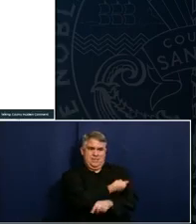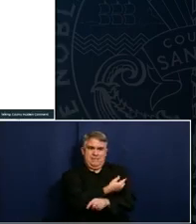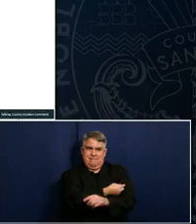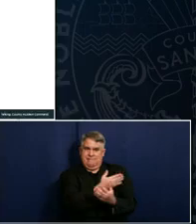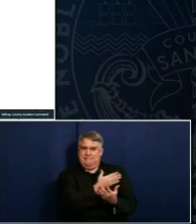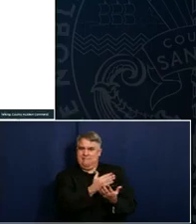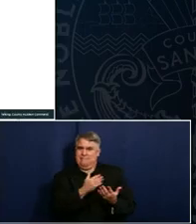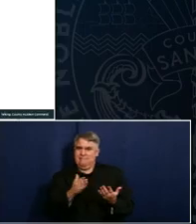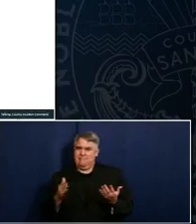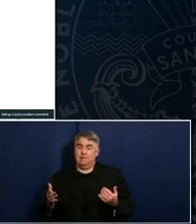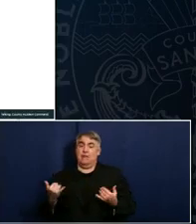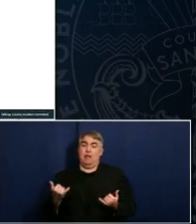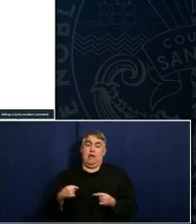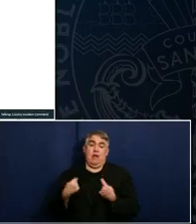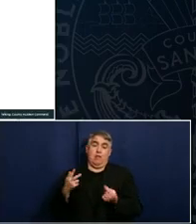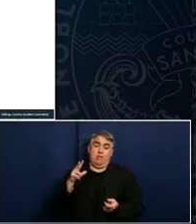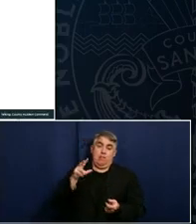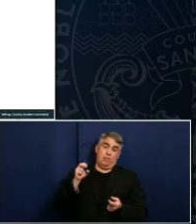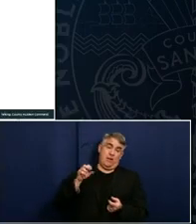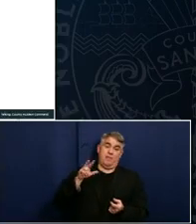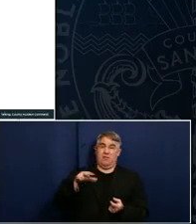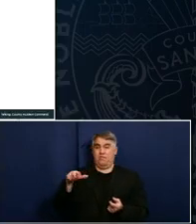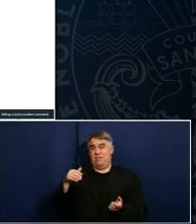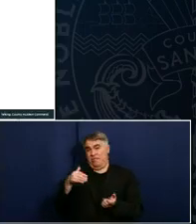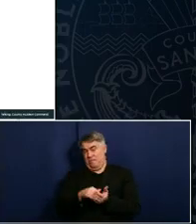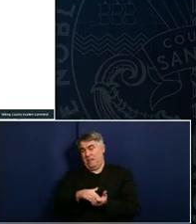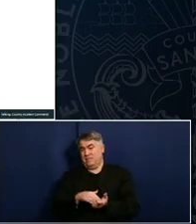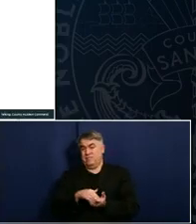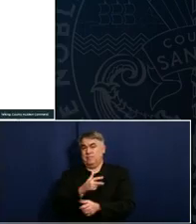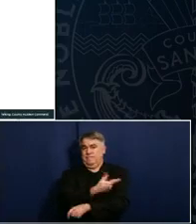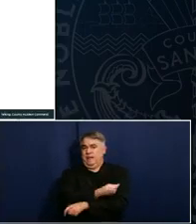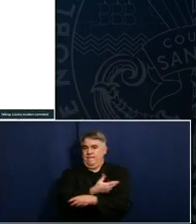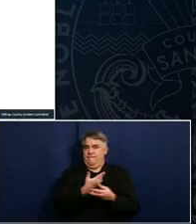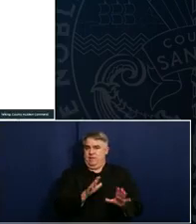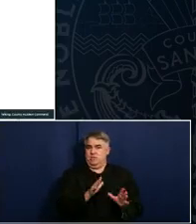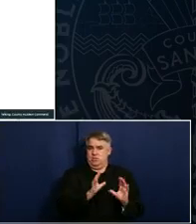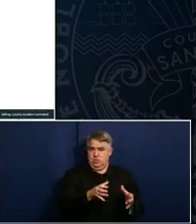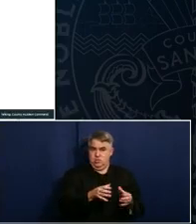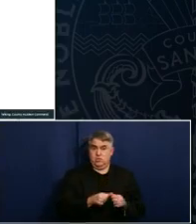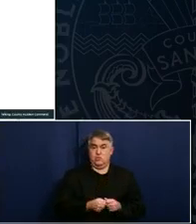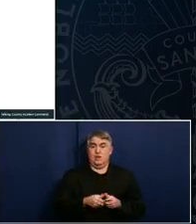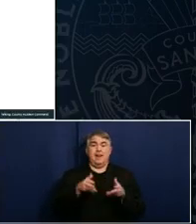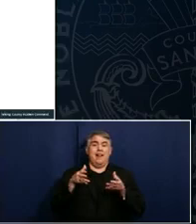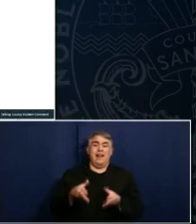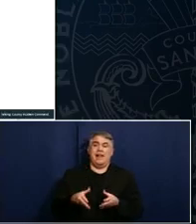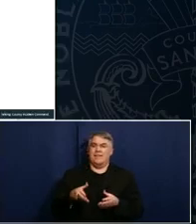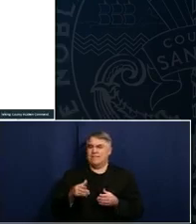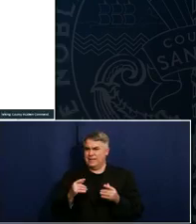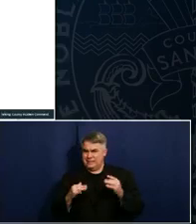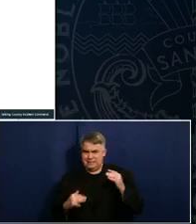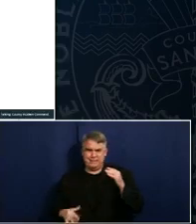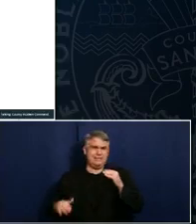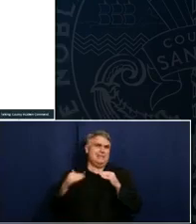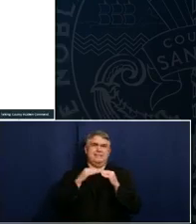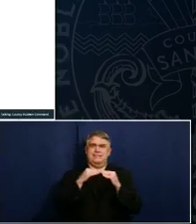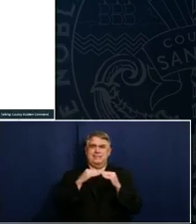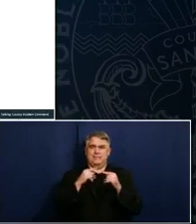333,000 vaccinations. So what's then left behind to achieve that 3.7 million is about